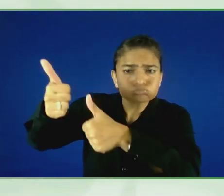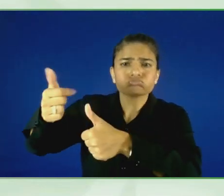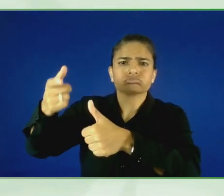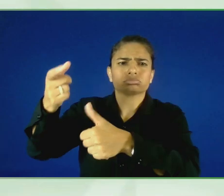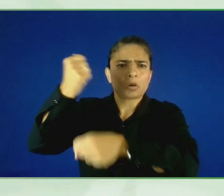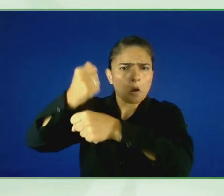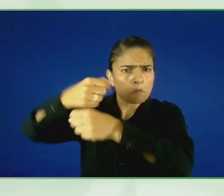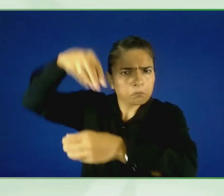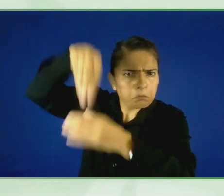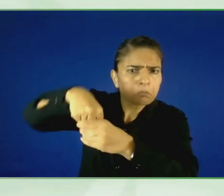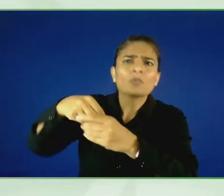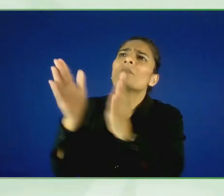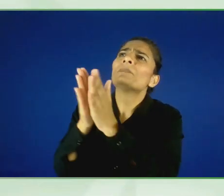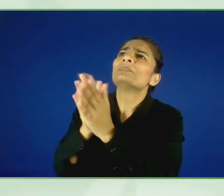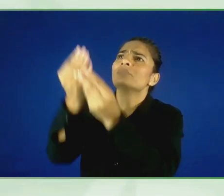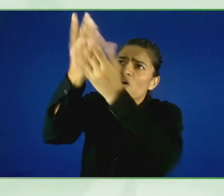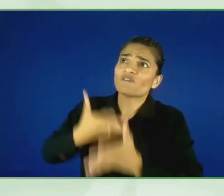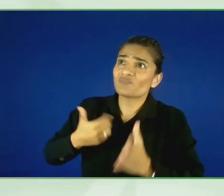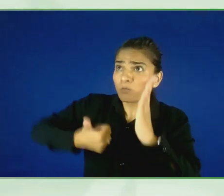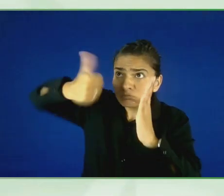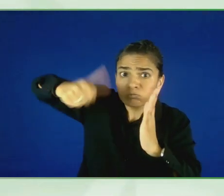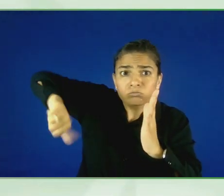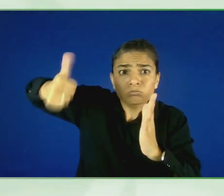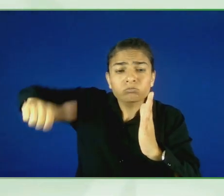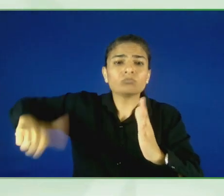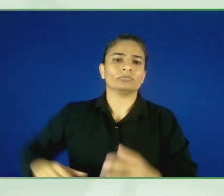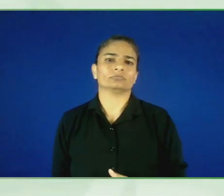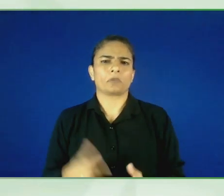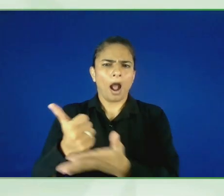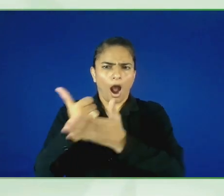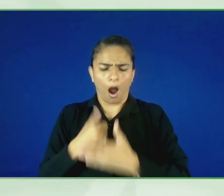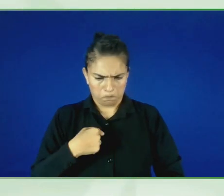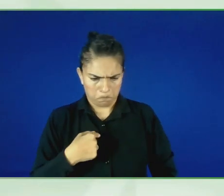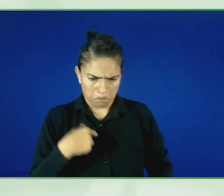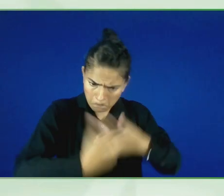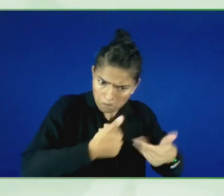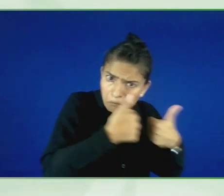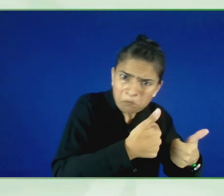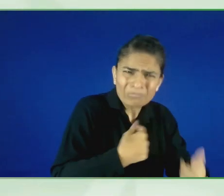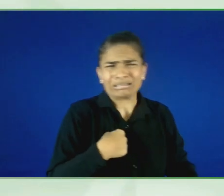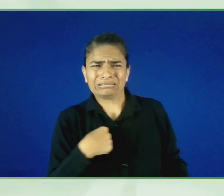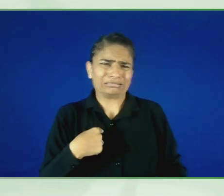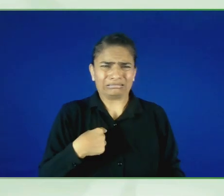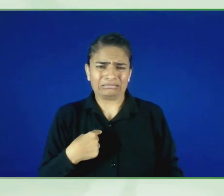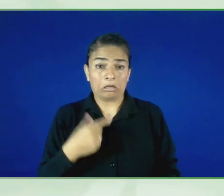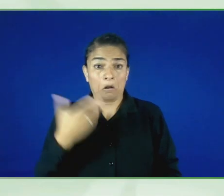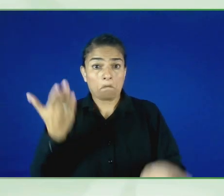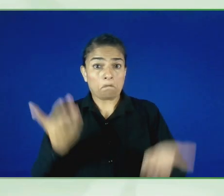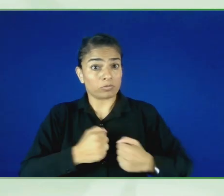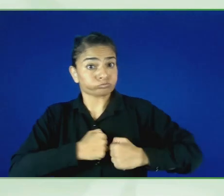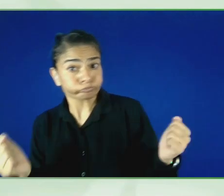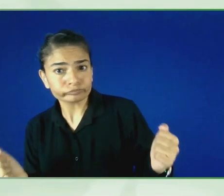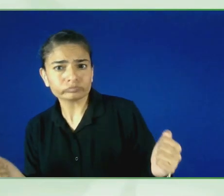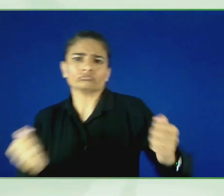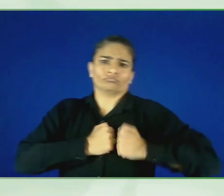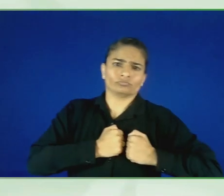share them publicly with people, so everybody, you can attract more candidates with disabilities and retain them, so people